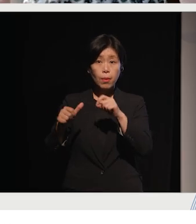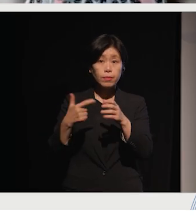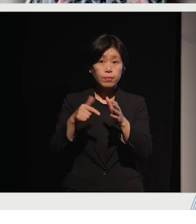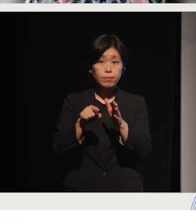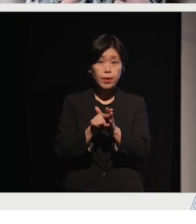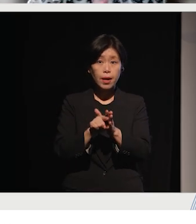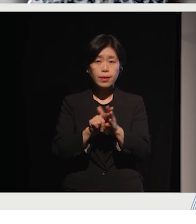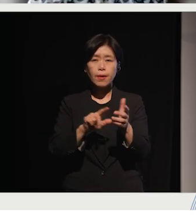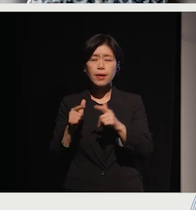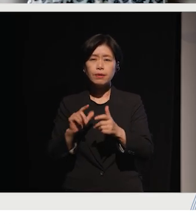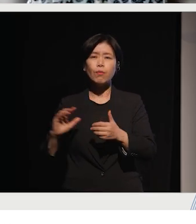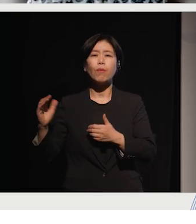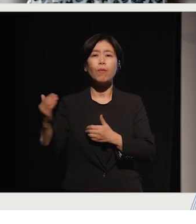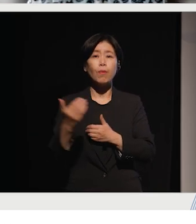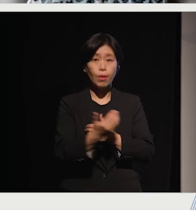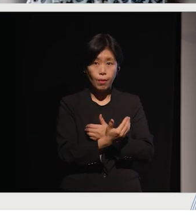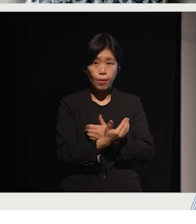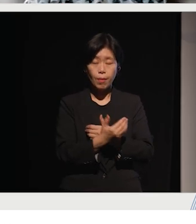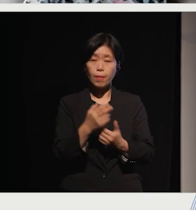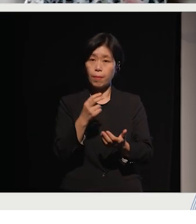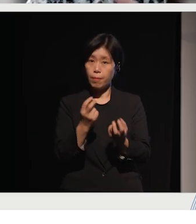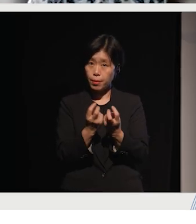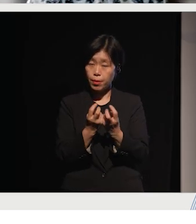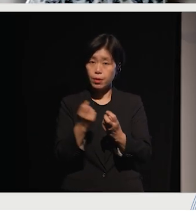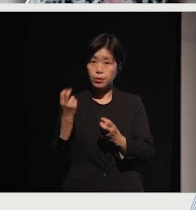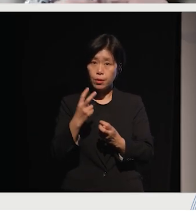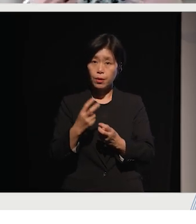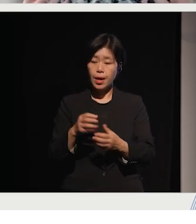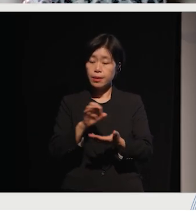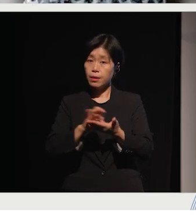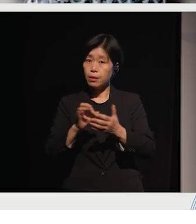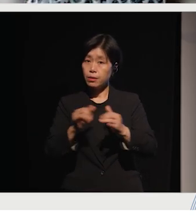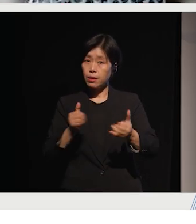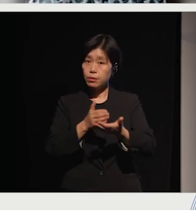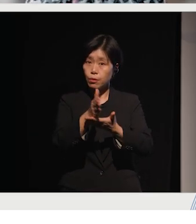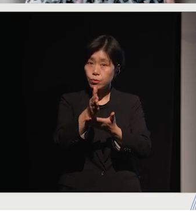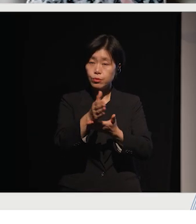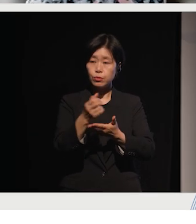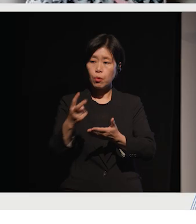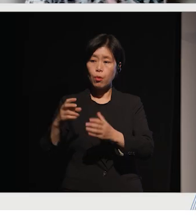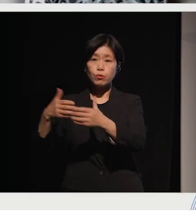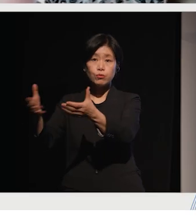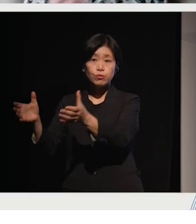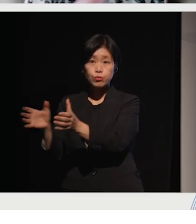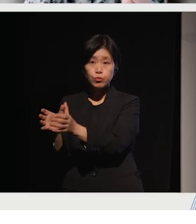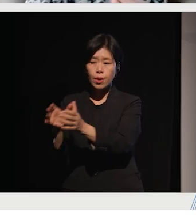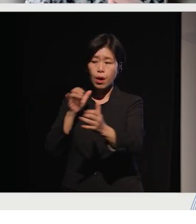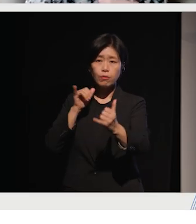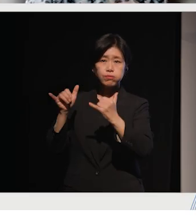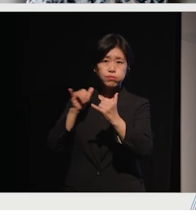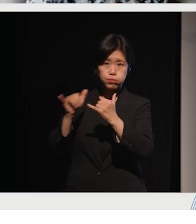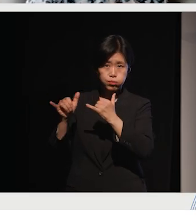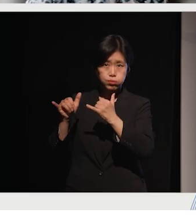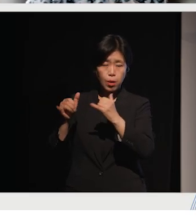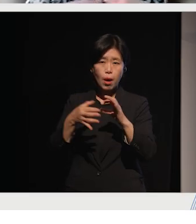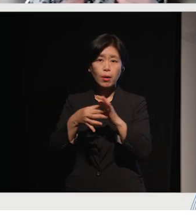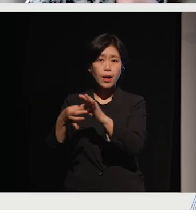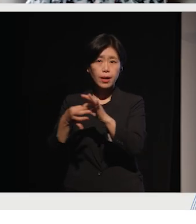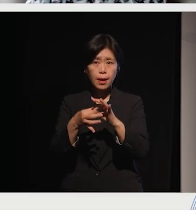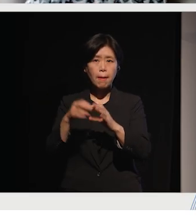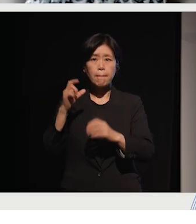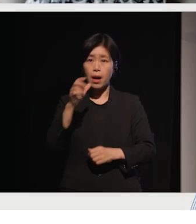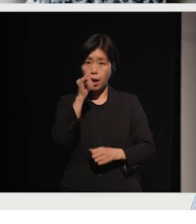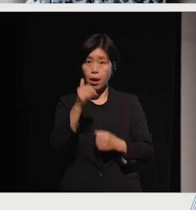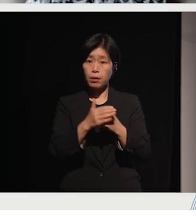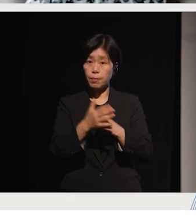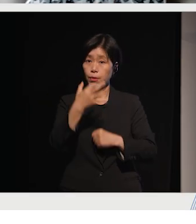so we're hiring more people with disabilities. It could be working with our user expert group and having them sit in on